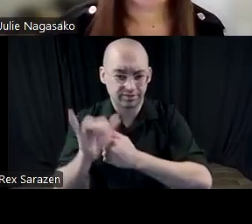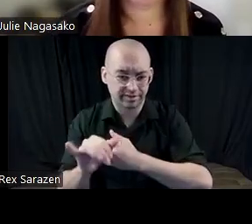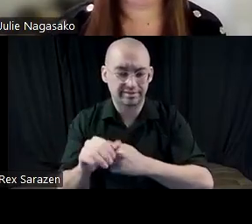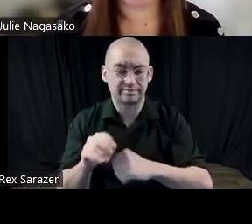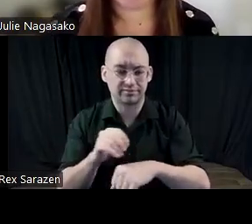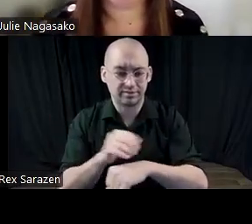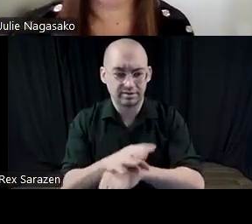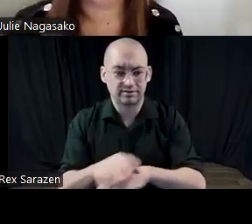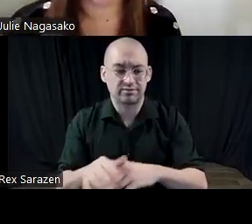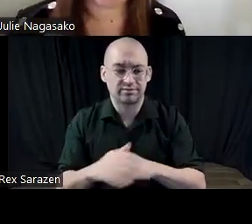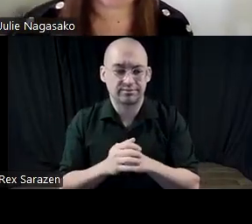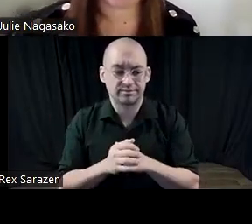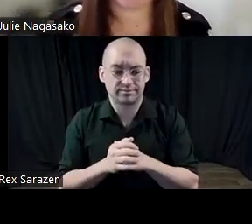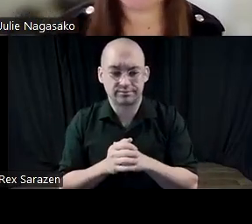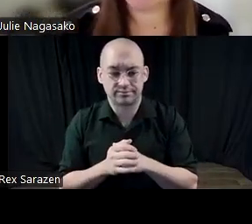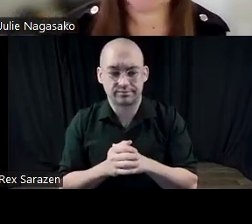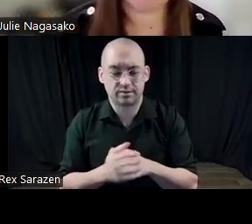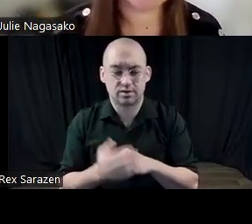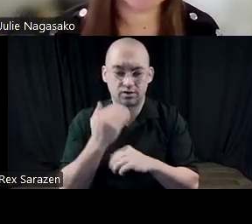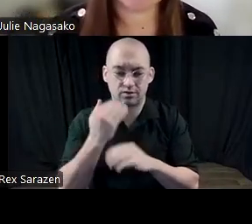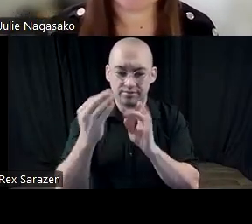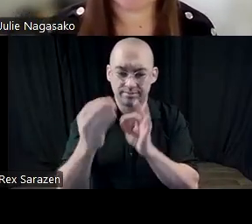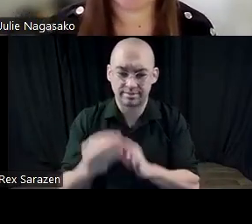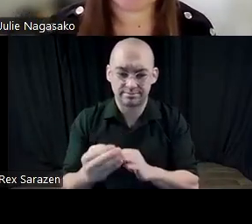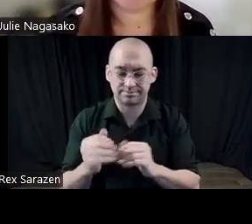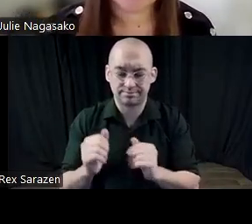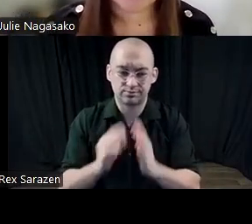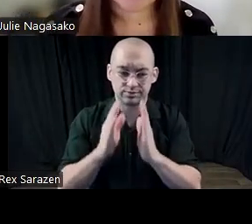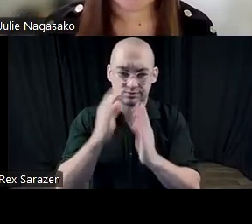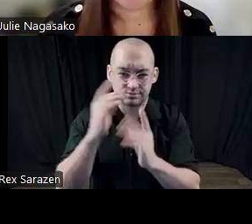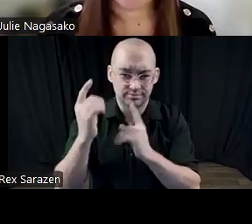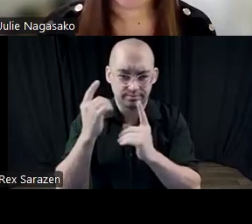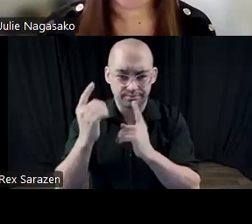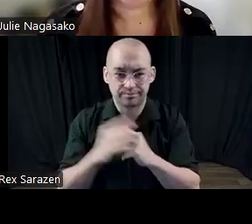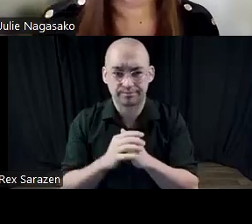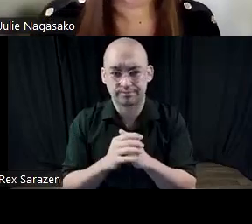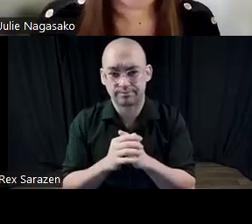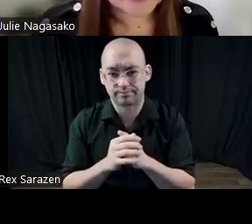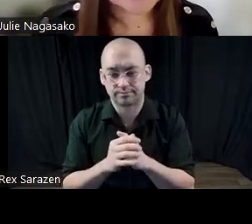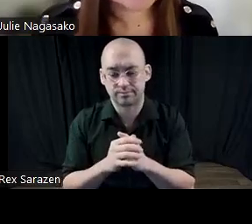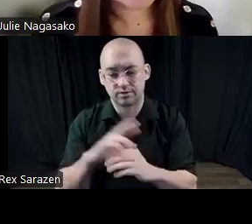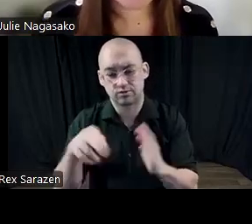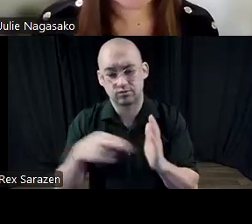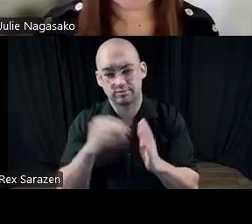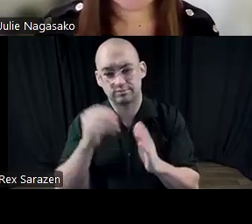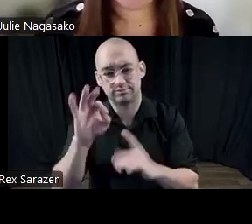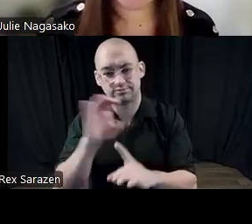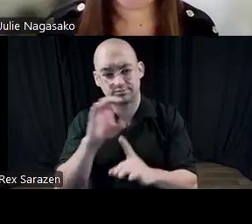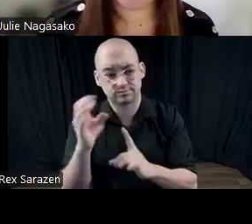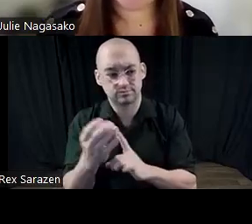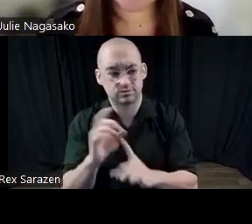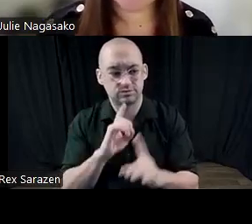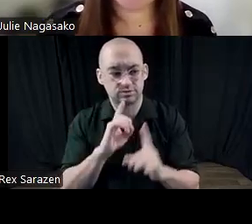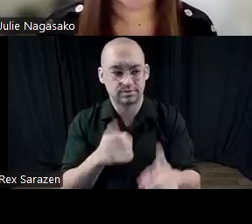lot of good feedback about approaches to consider, especially to think about the role of culture in response